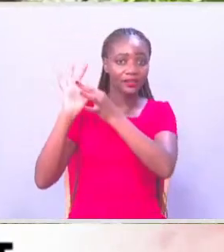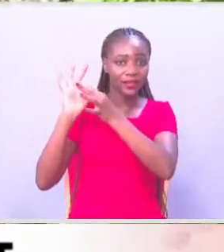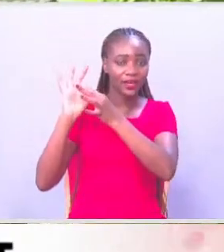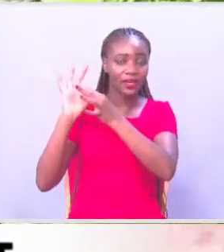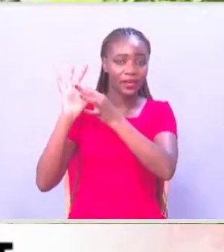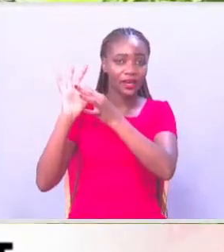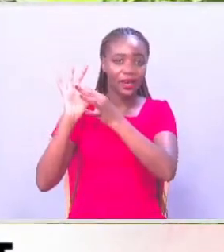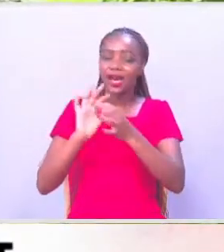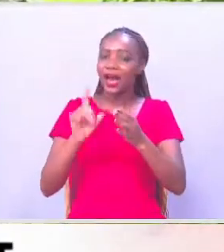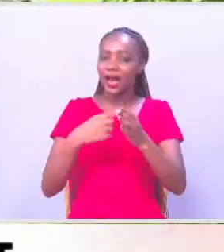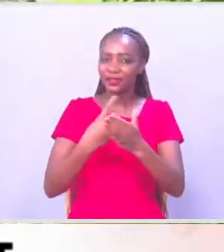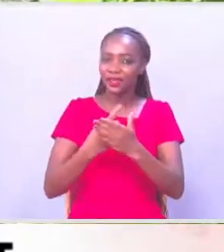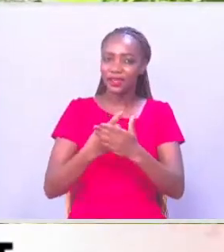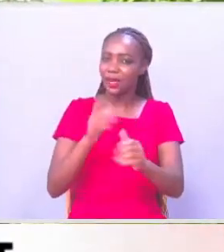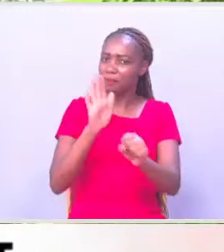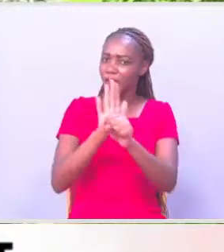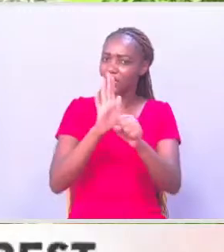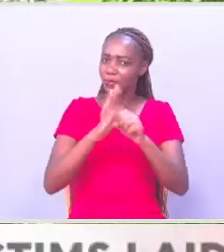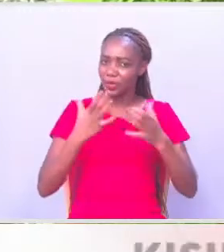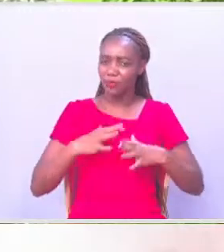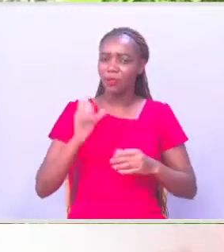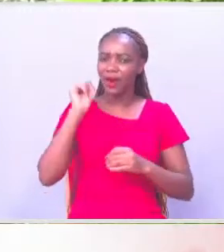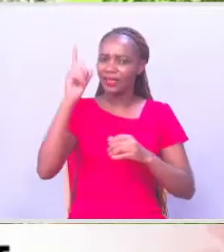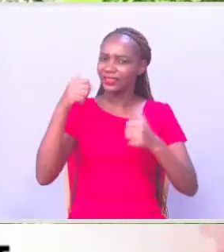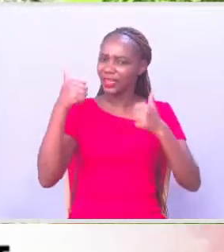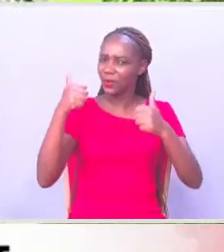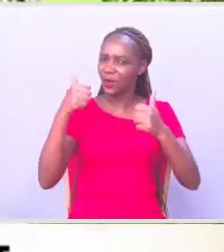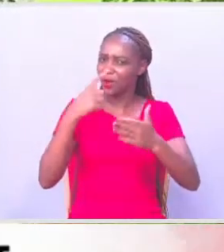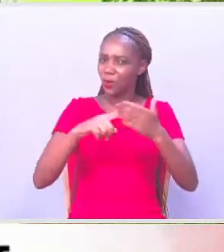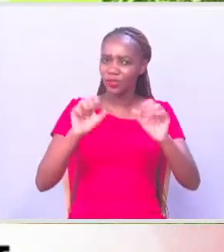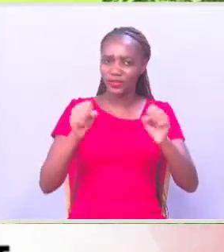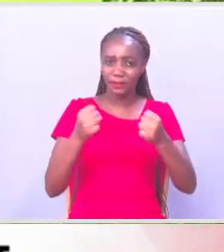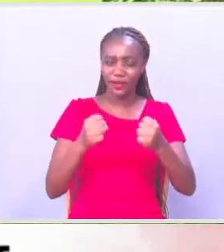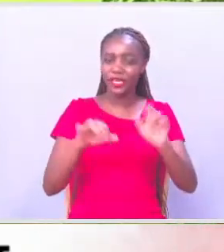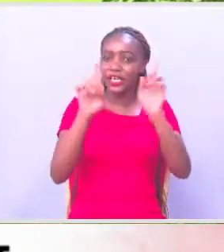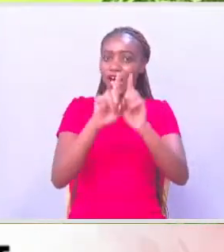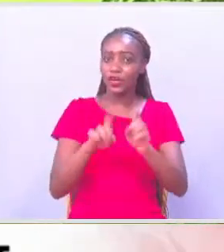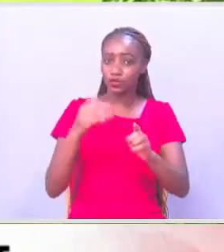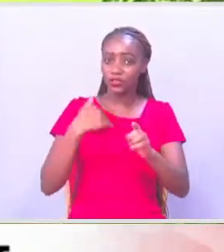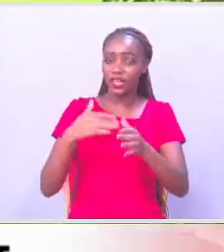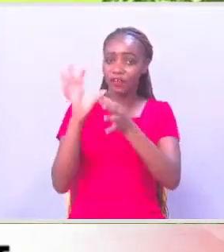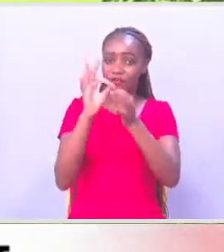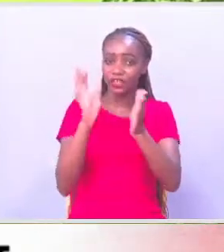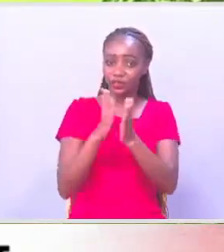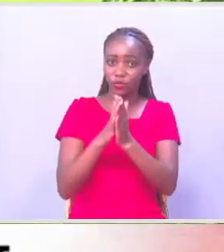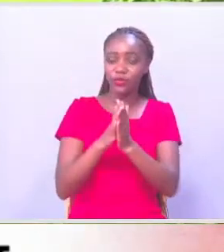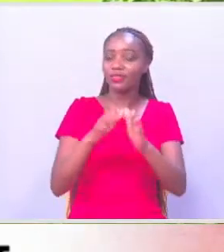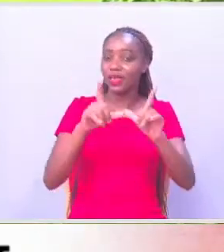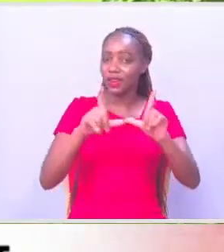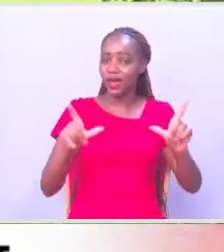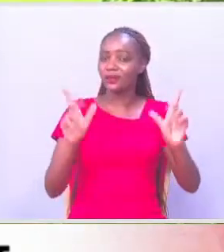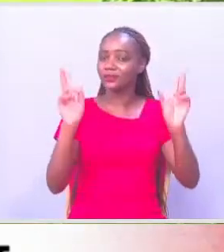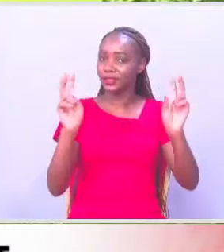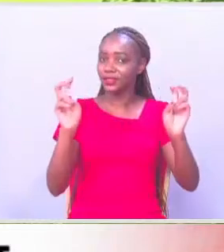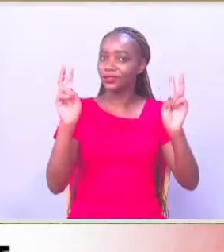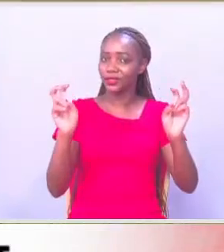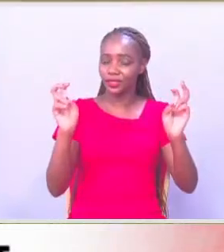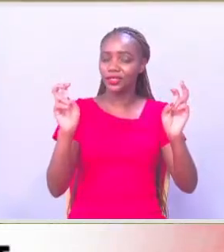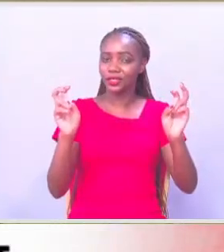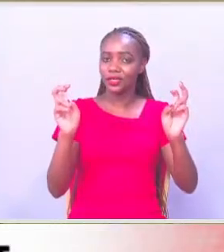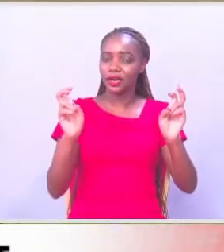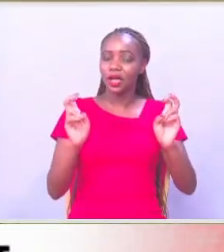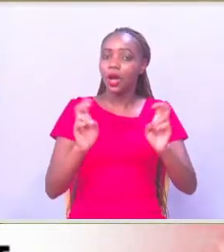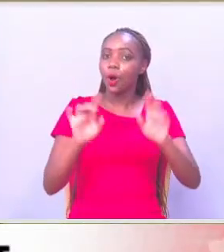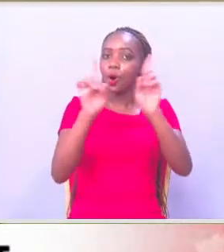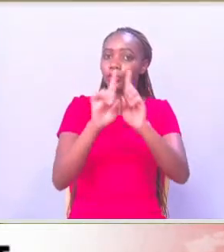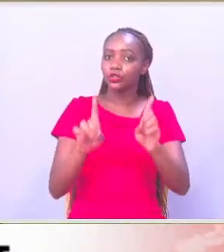that most of us that understand what's going on know it has connection to do with the land disputes, disinheriting.